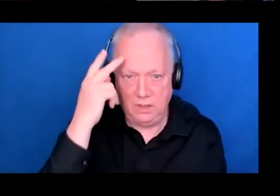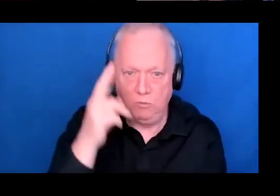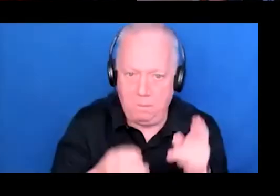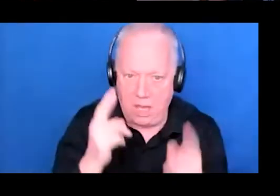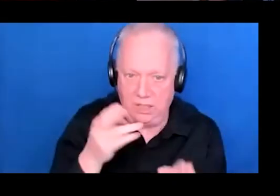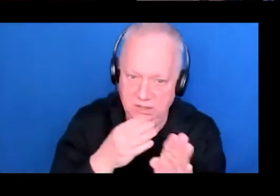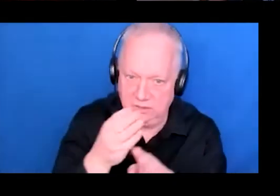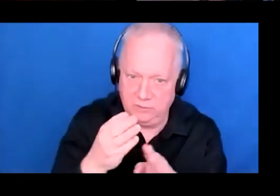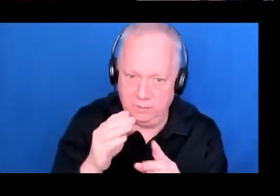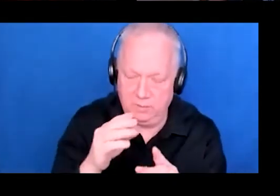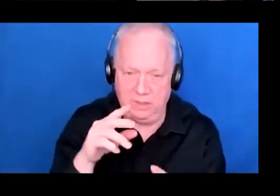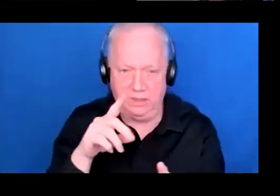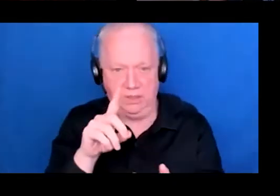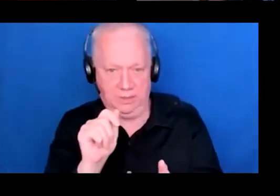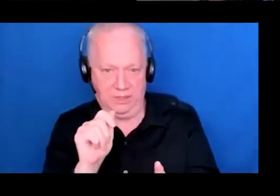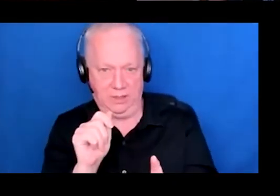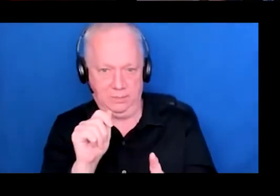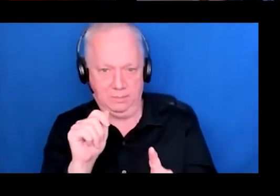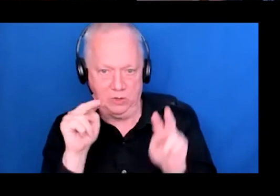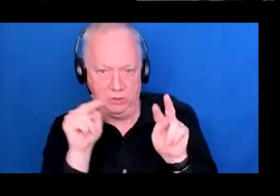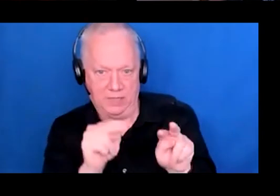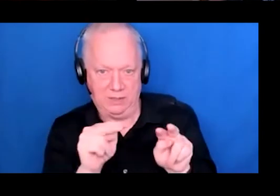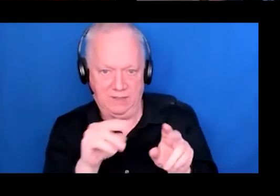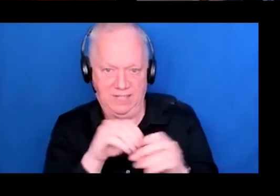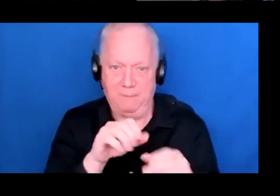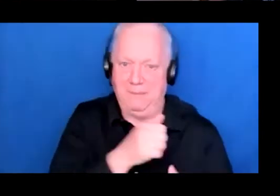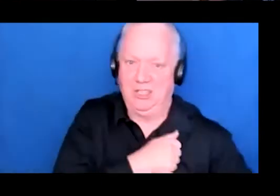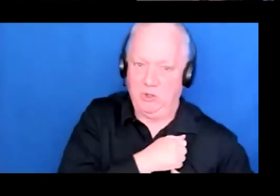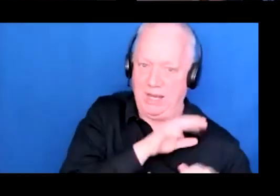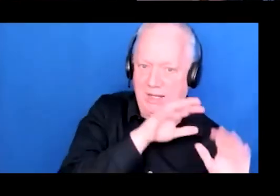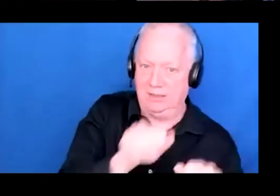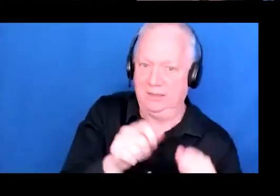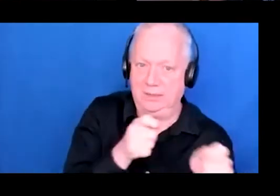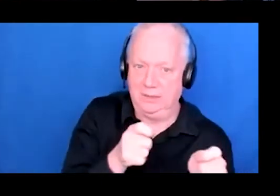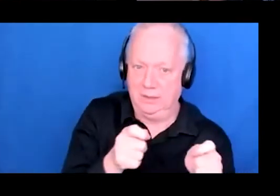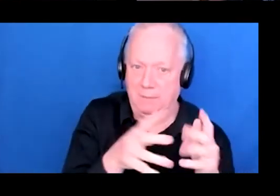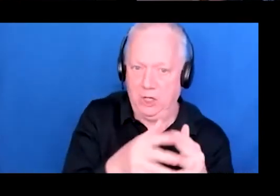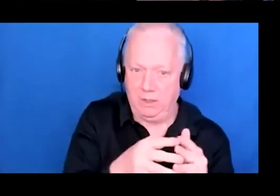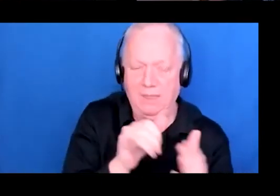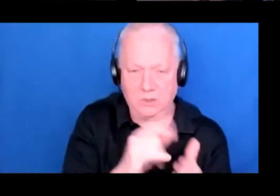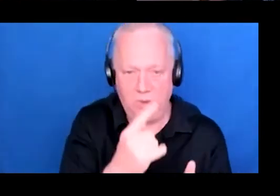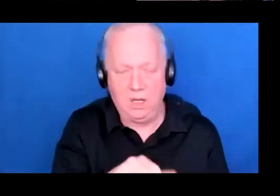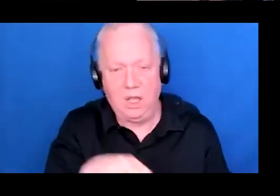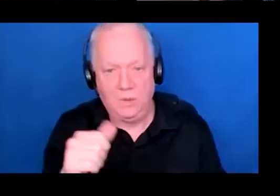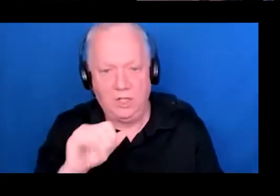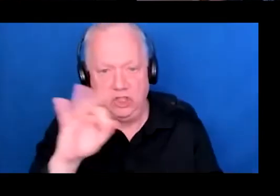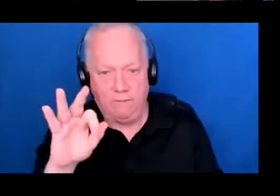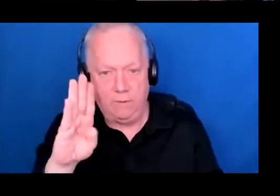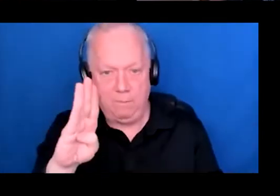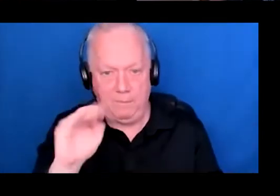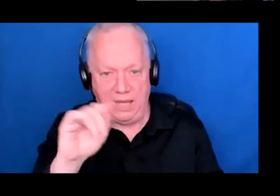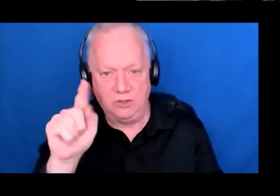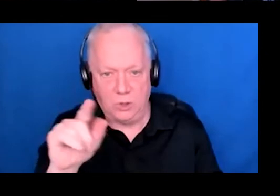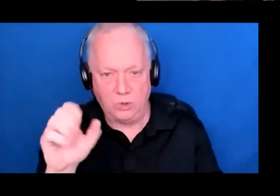robotics from a disability perspective in a militarized America. So that's the one. And then the other one is Jeff Bezos sort of